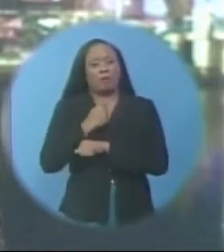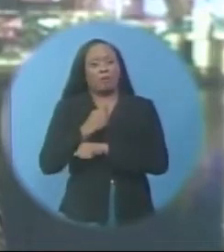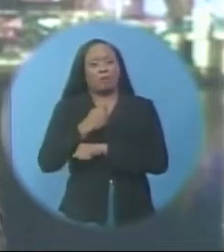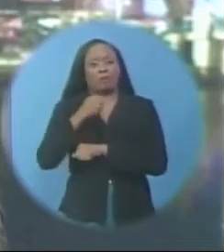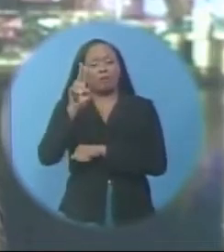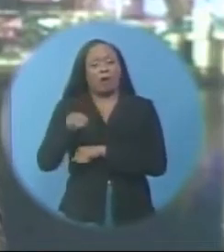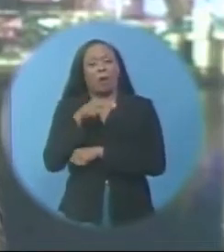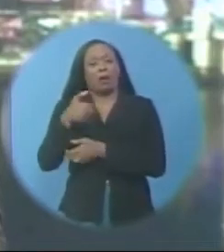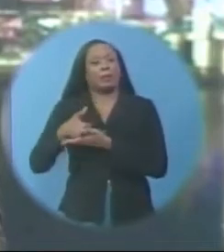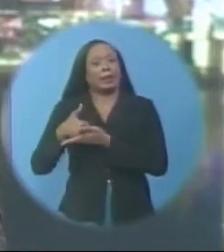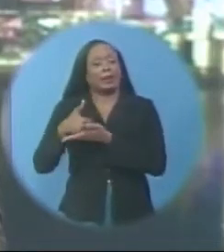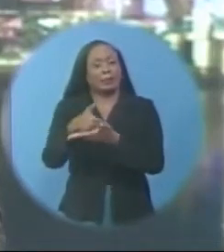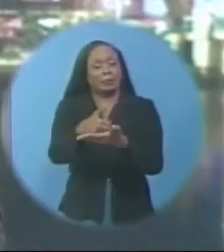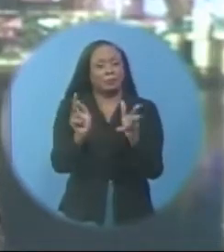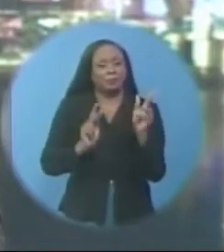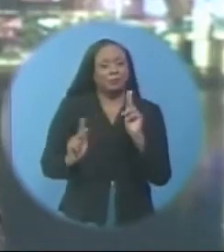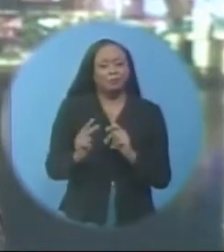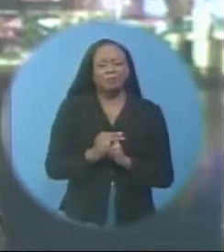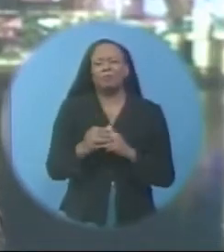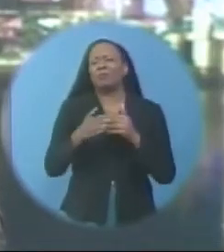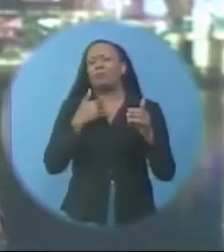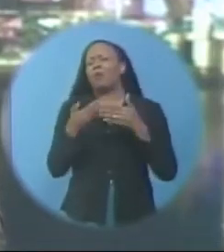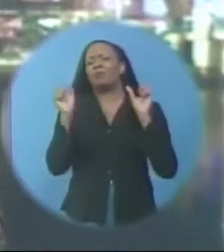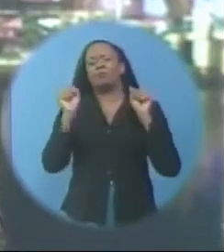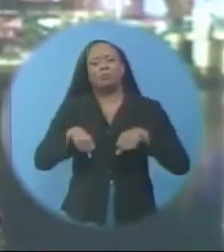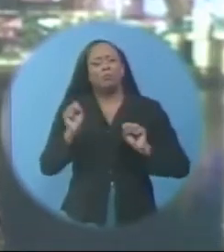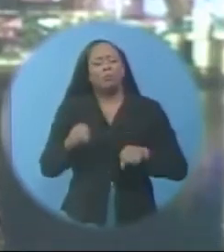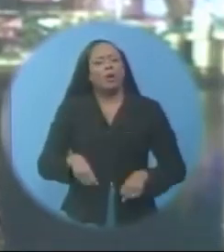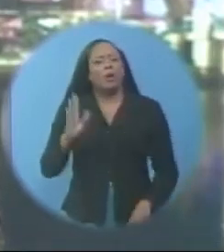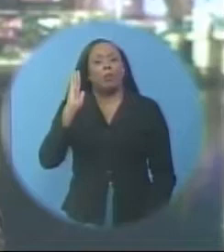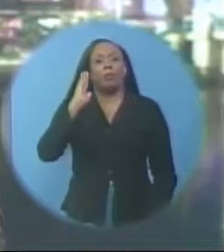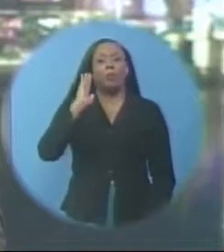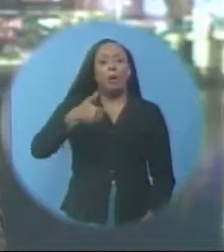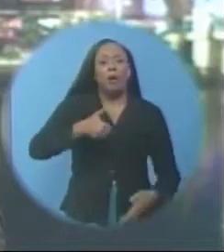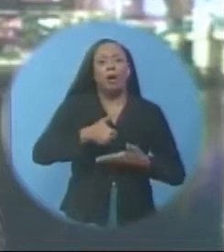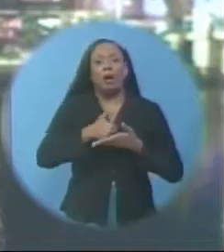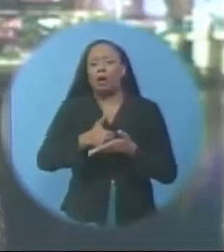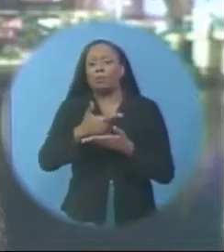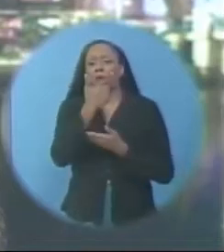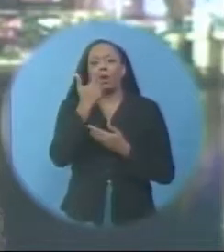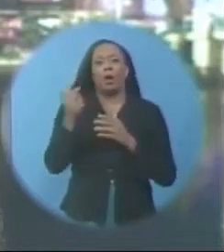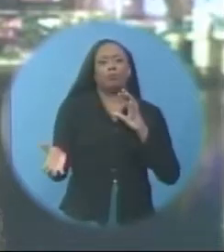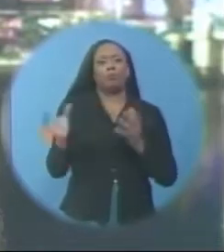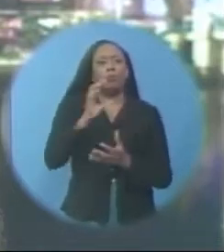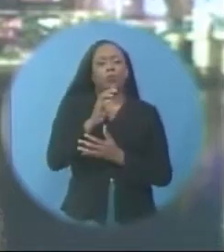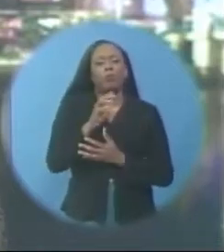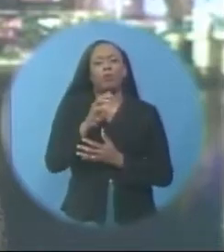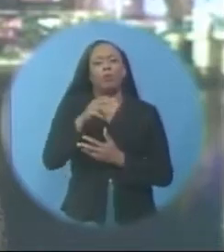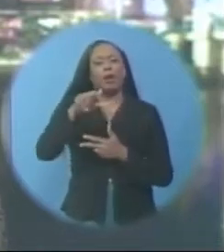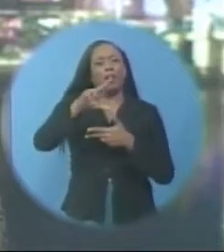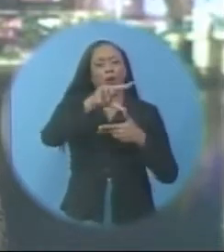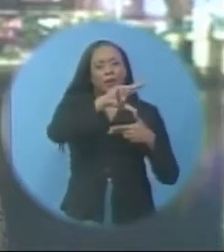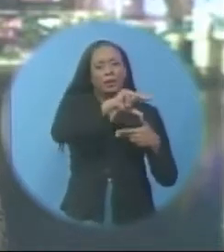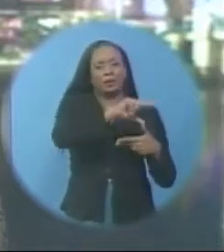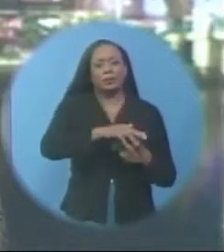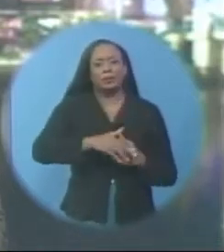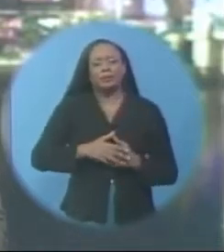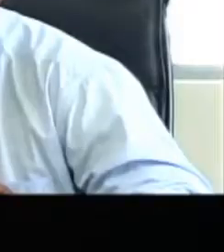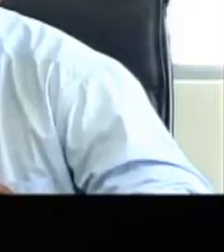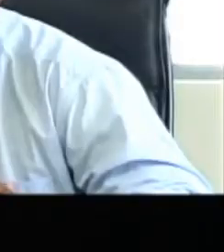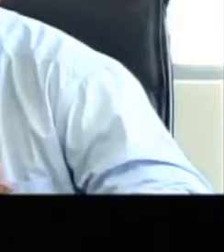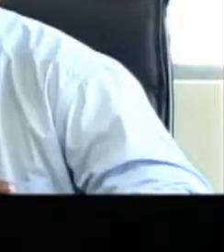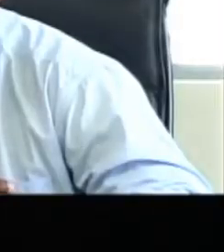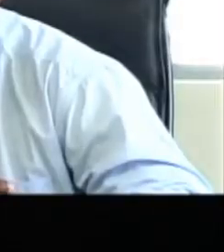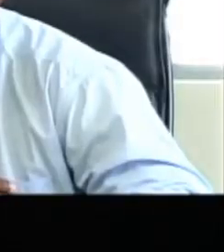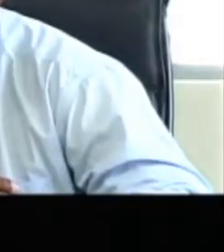fund. He noted they will do whatever they can to assist in helping those dislocated by the hurricane. The relief